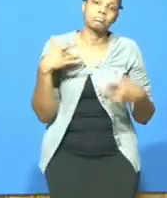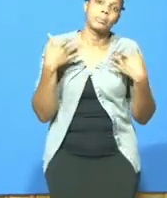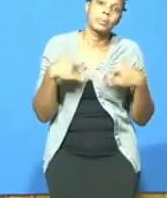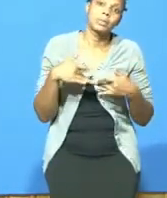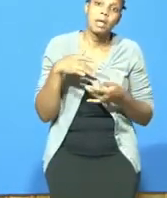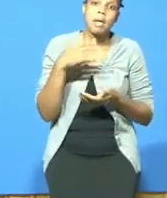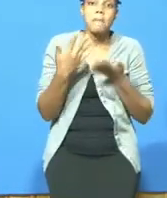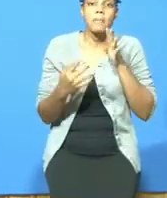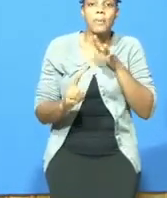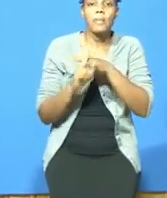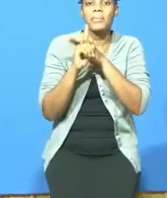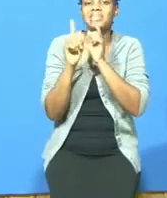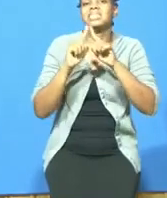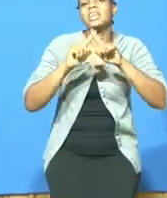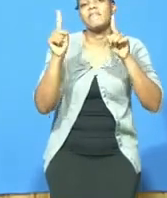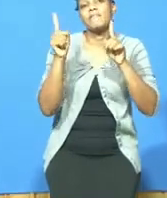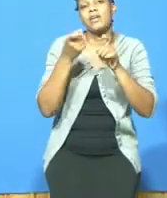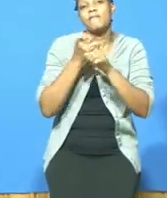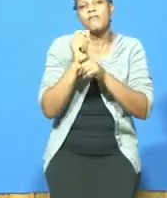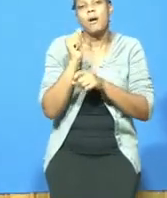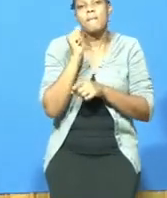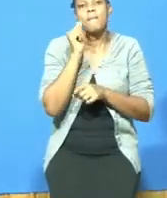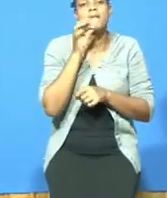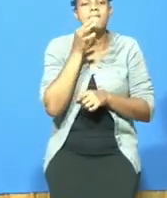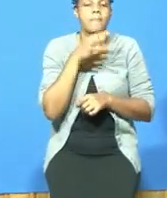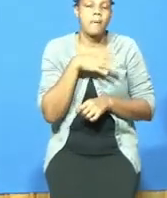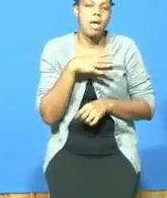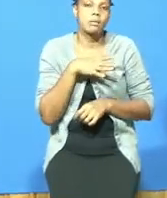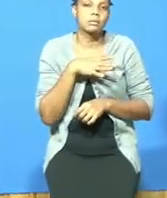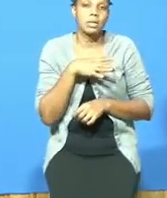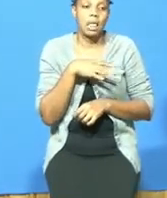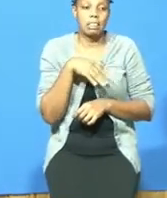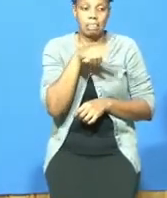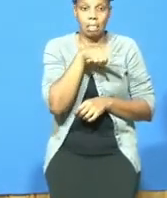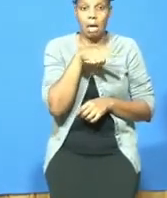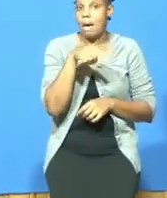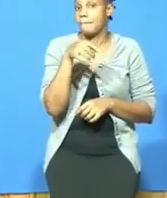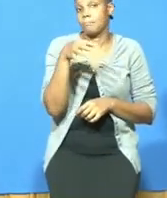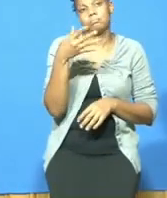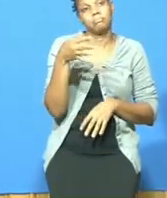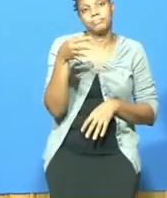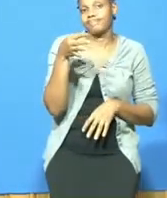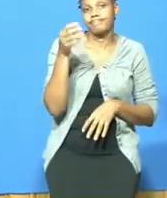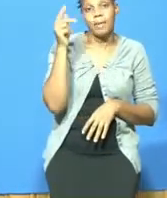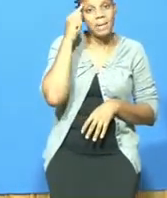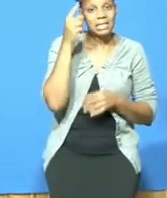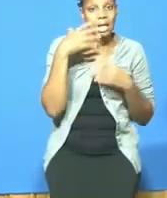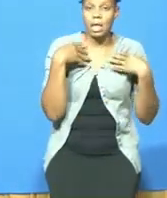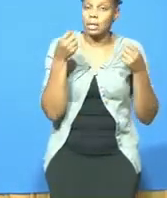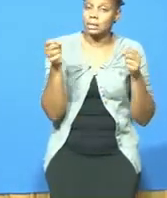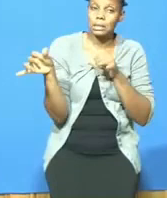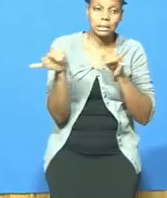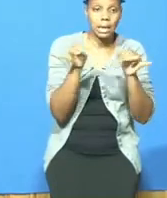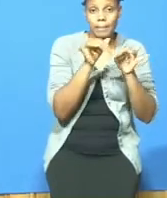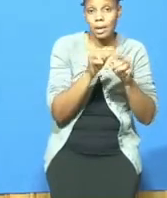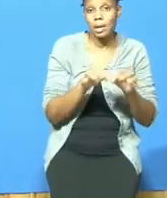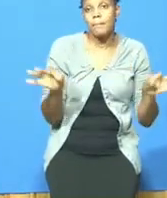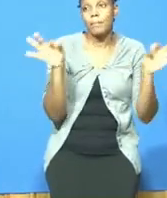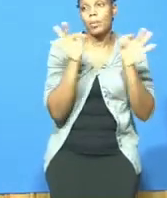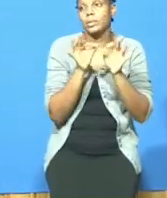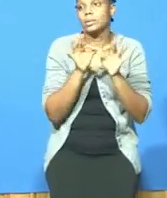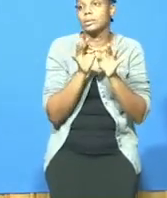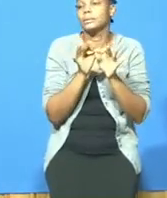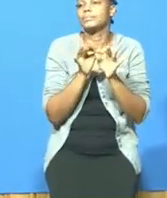from females, you know, and their mental health is just as important. Keep our